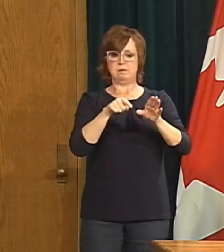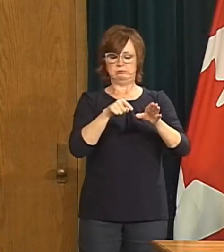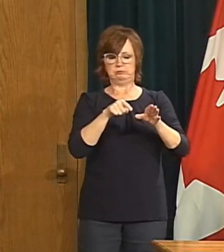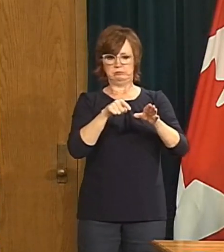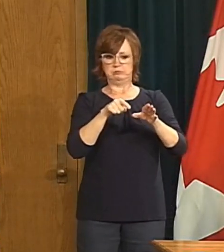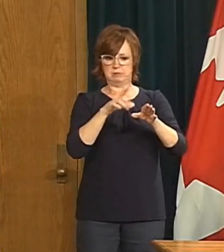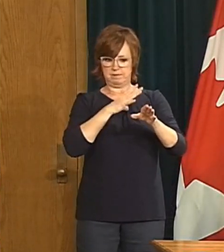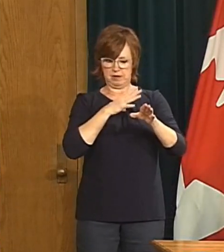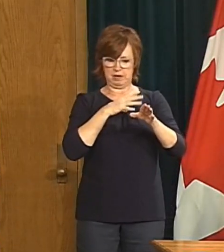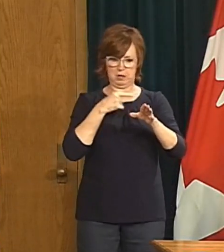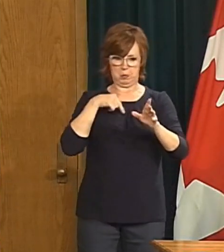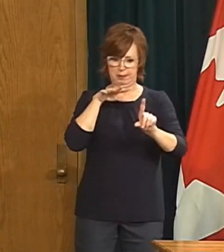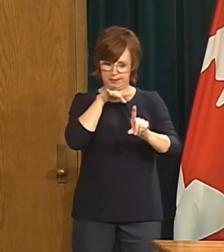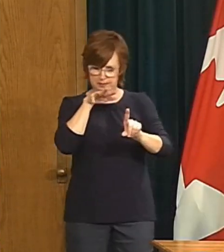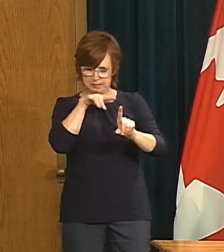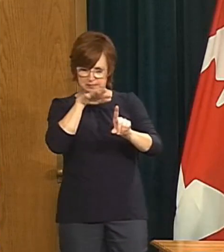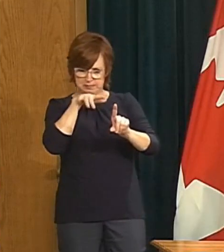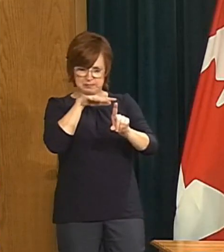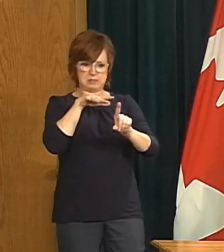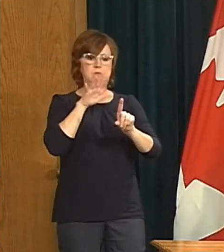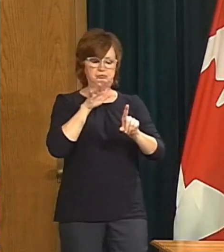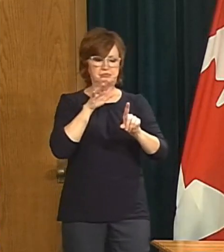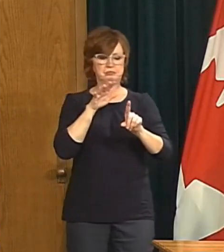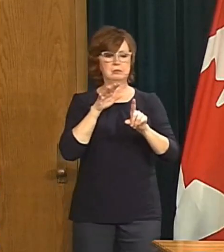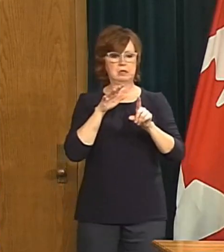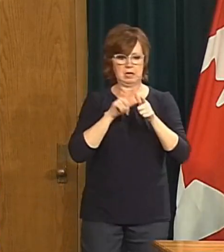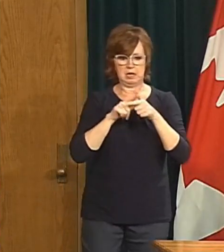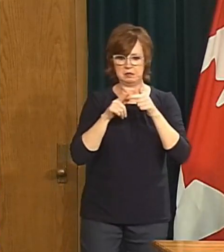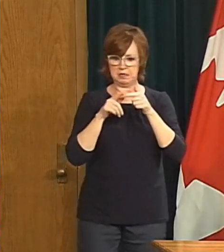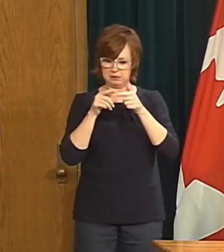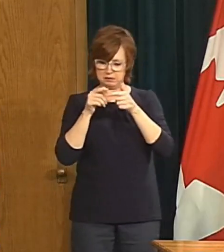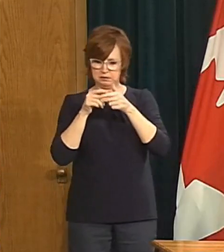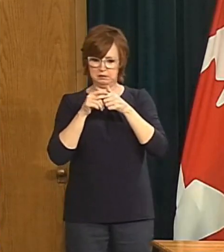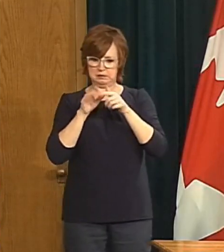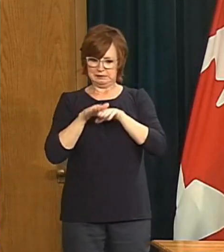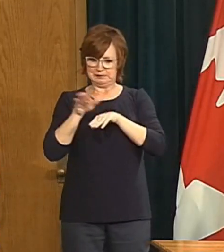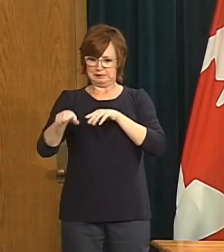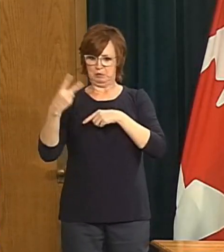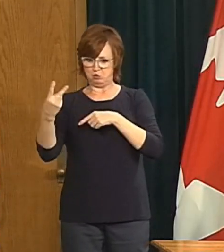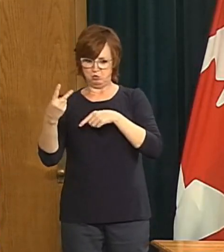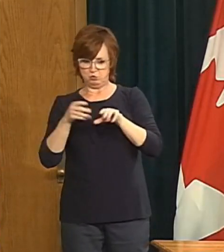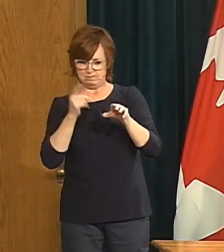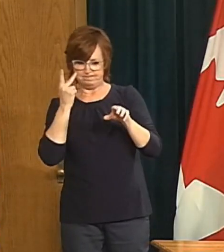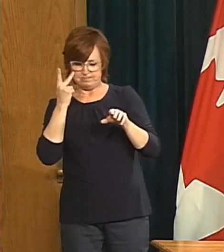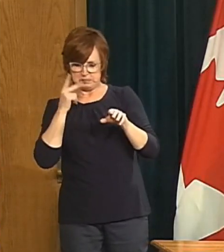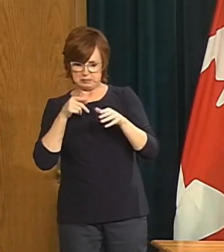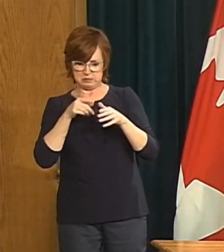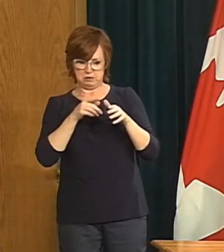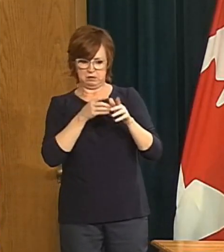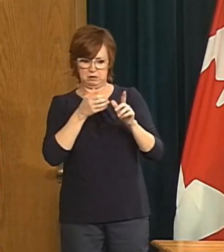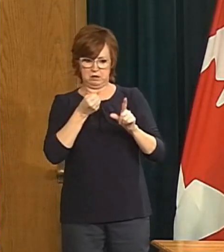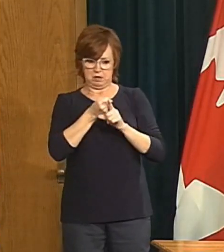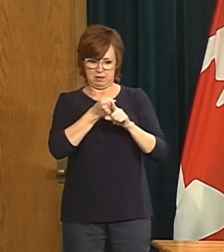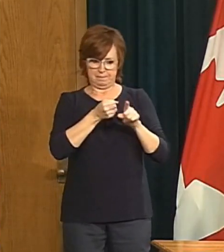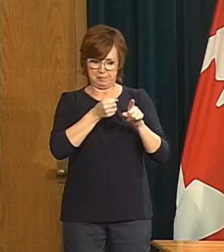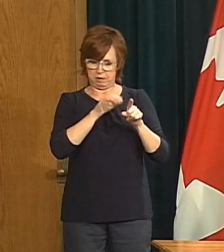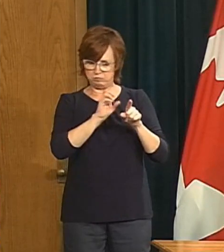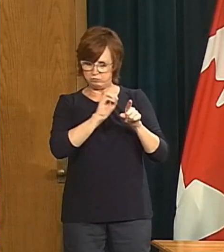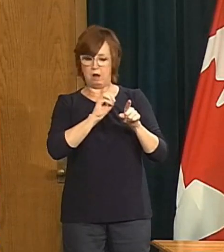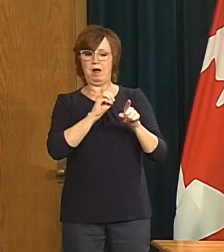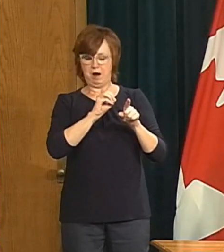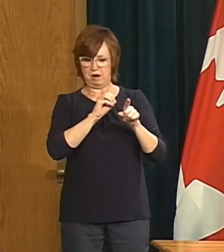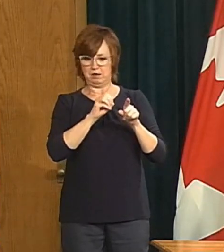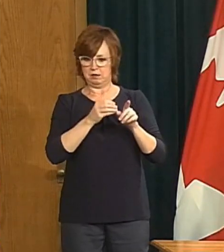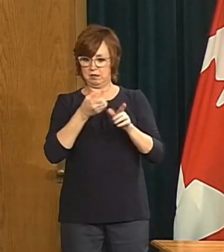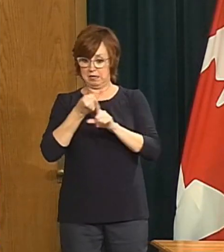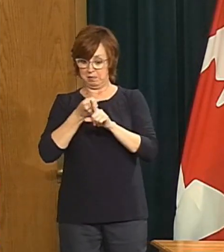look at a second phase and then again sit and test and contact trace and see what impact that has on our